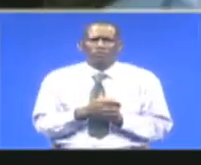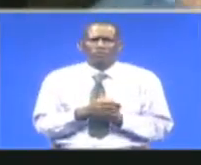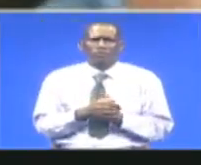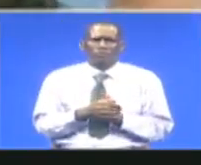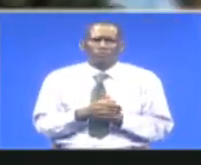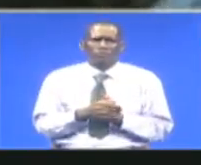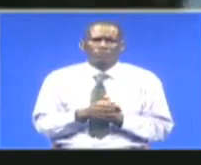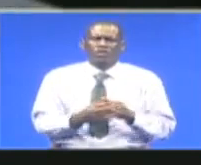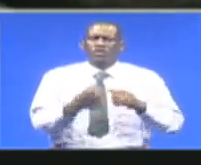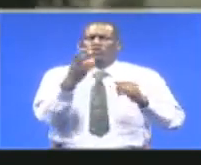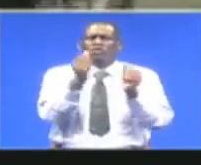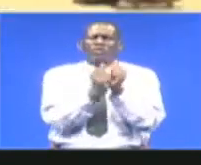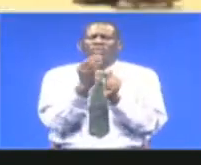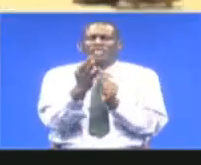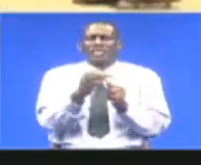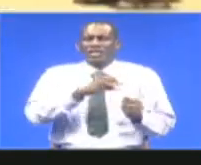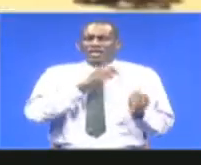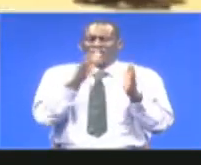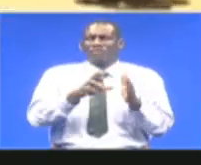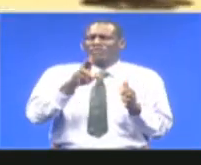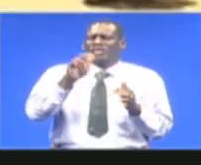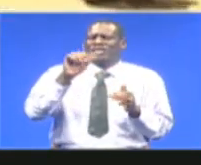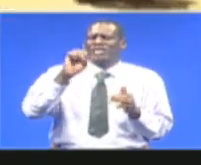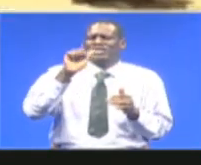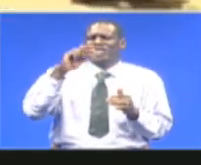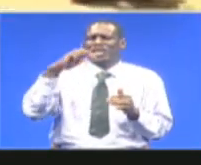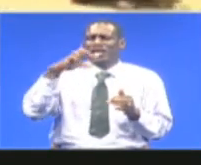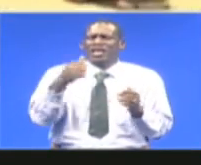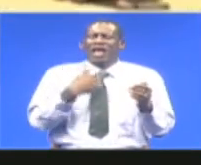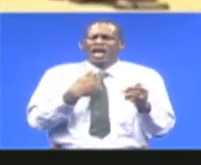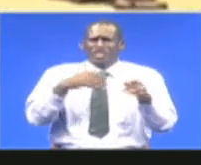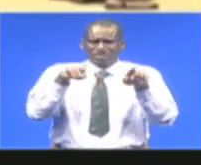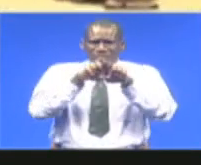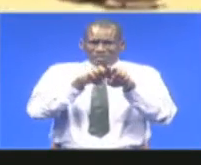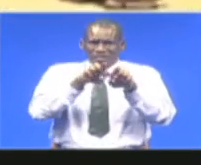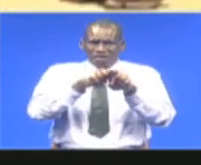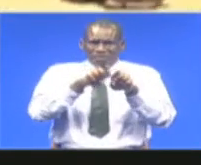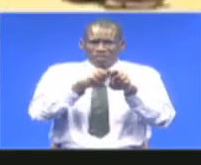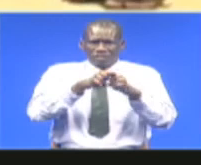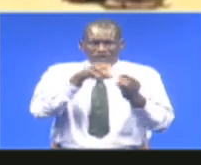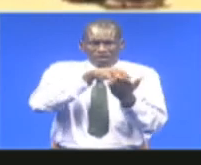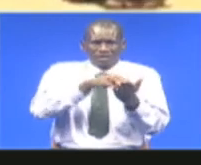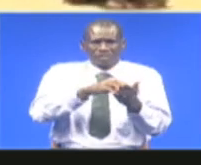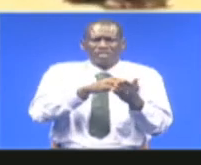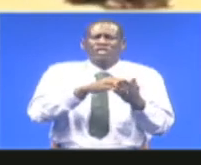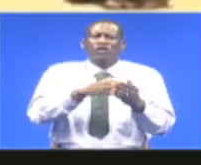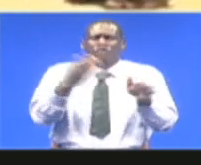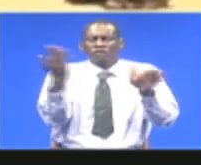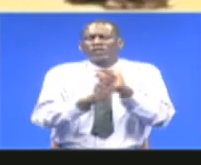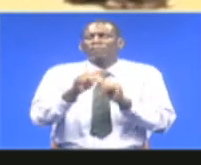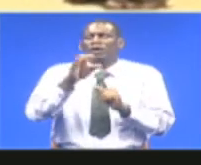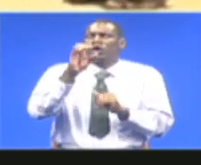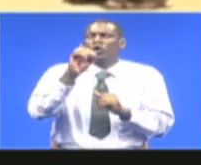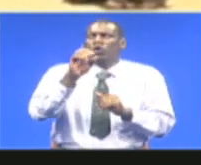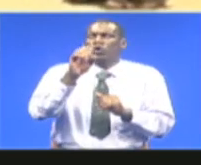In 2013, Governor Cornel Rasanga faced a similar election petition filed by one of his opponents, William Oduol, and the High Court sitting